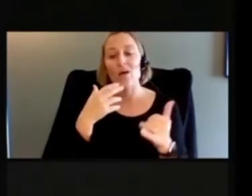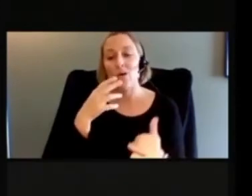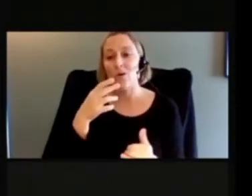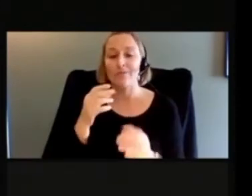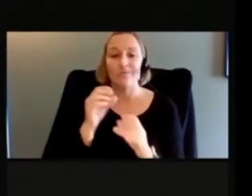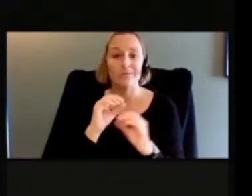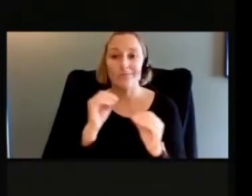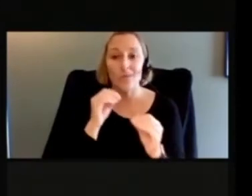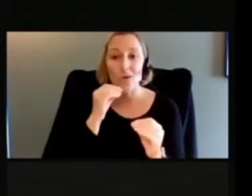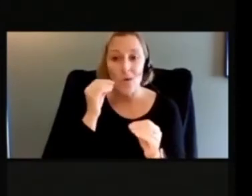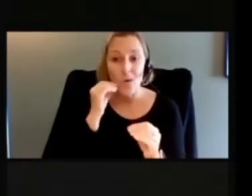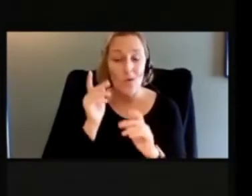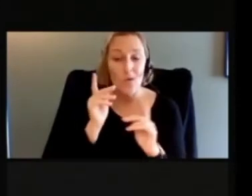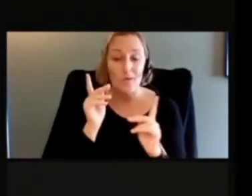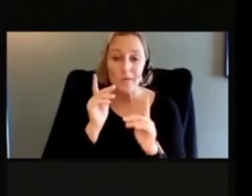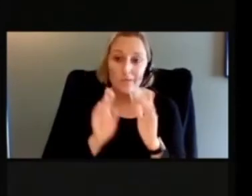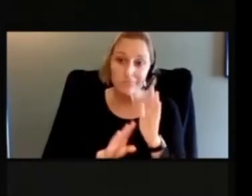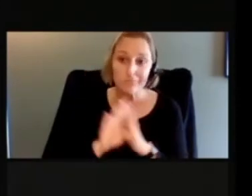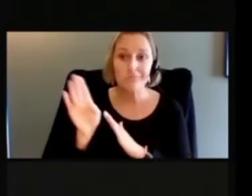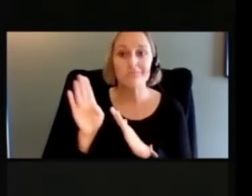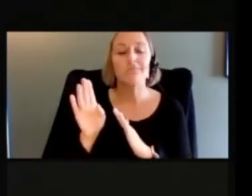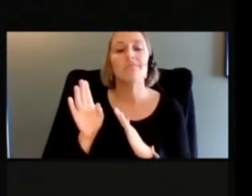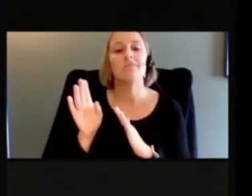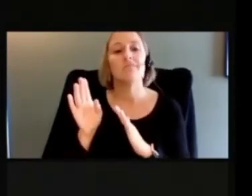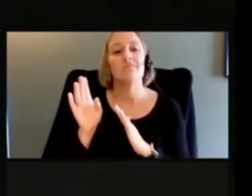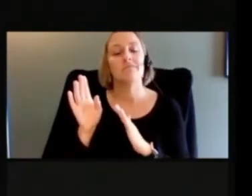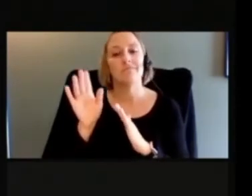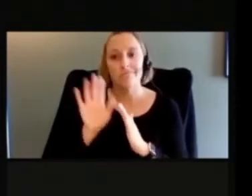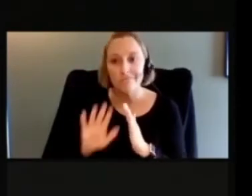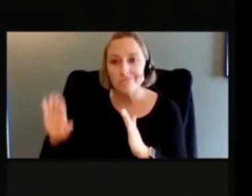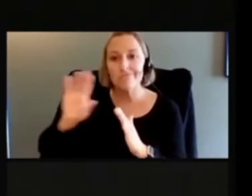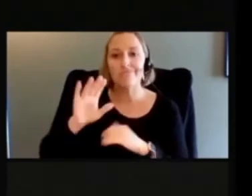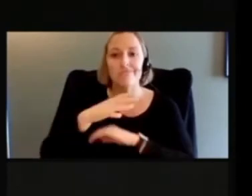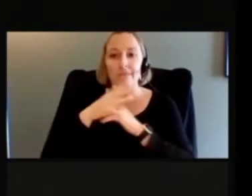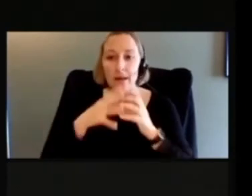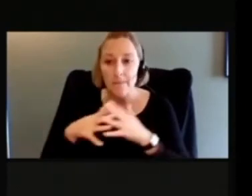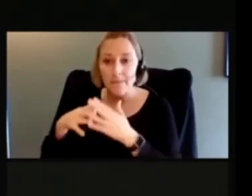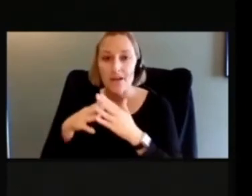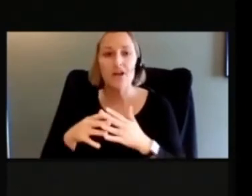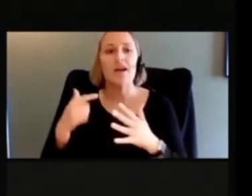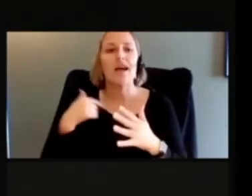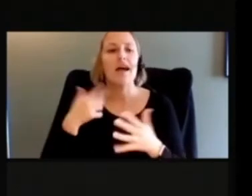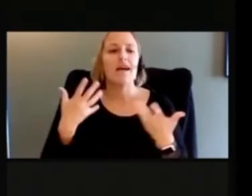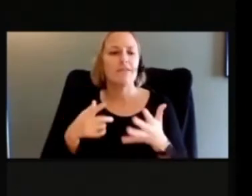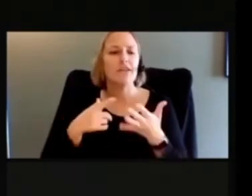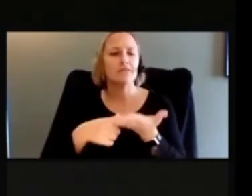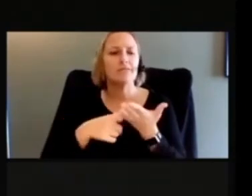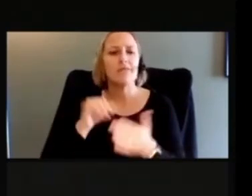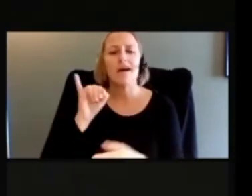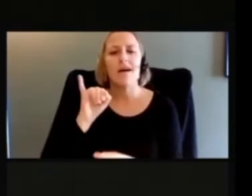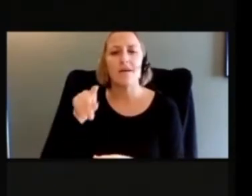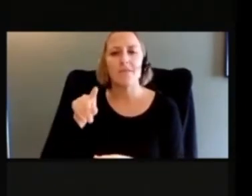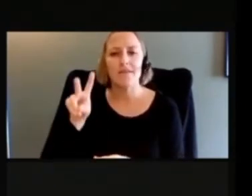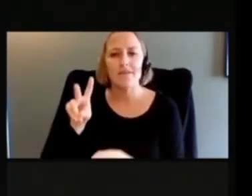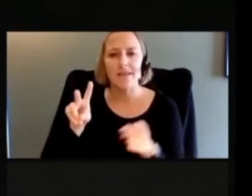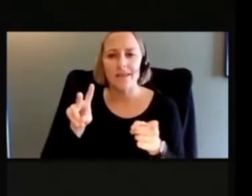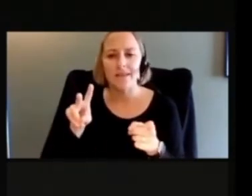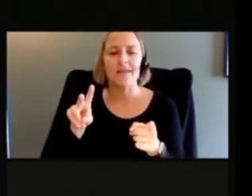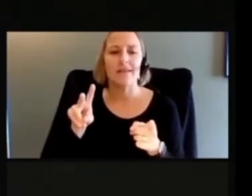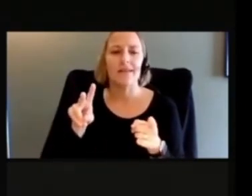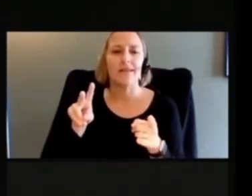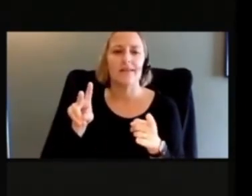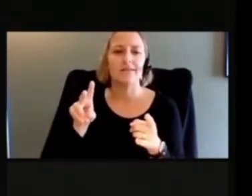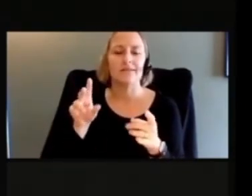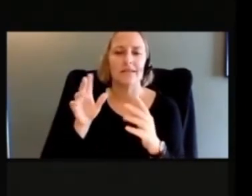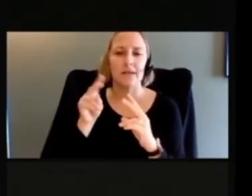about IPV in great detail in my earlier slides. And then this last box on child abuse